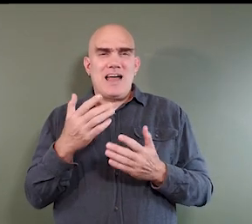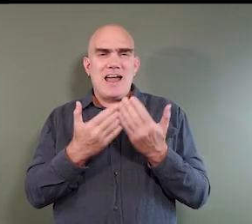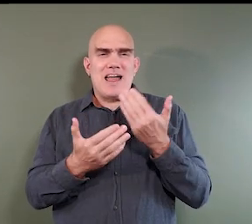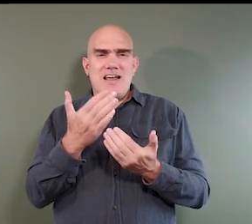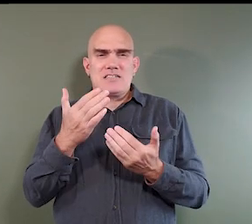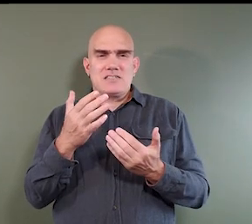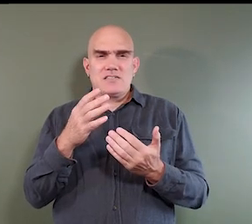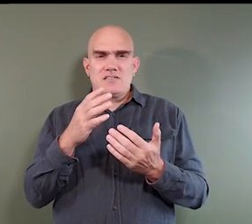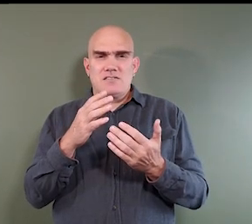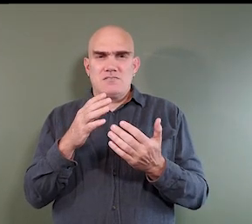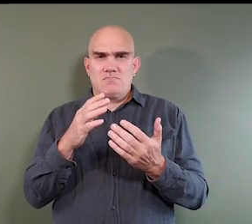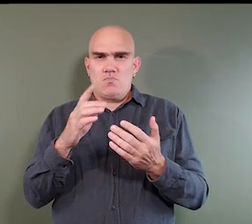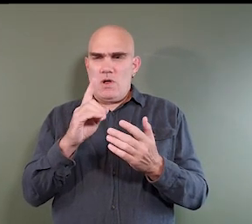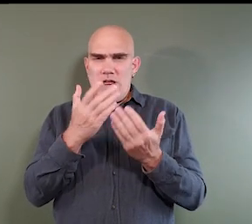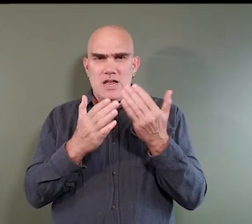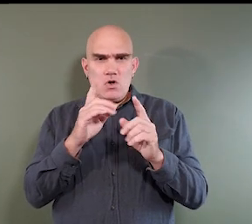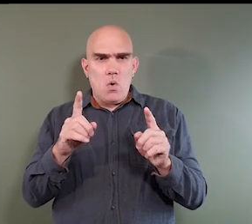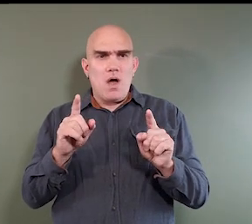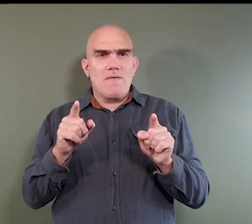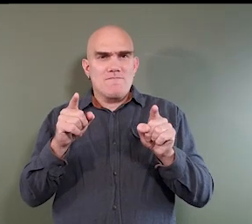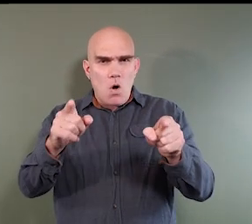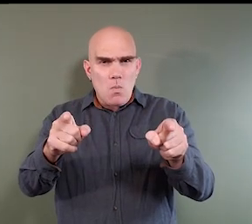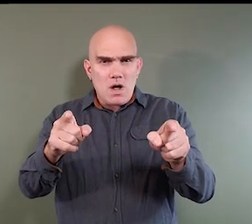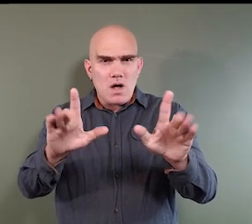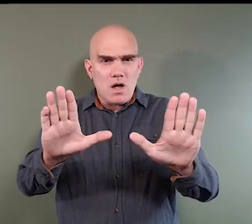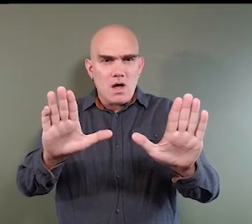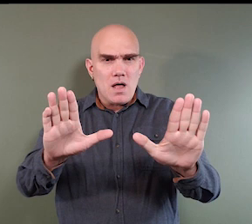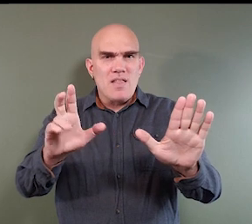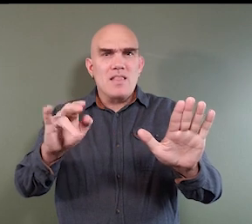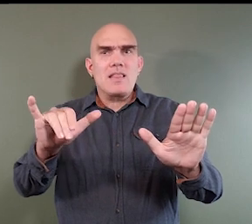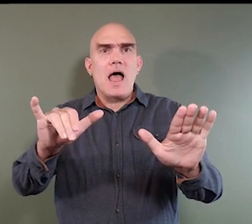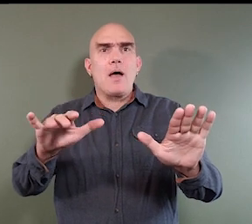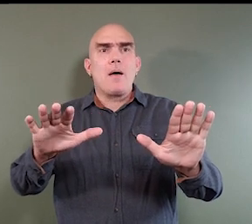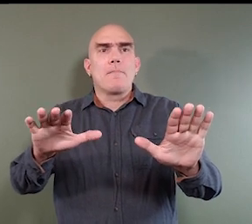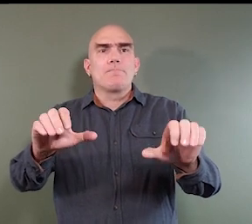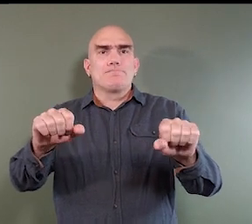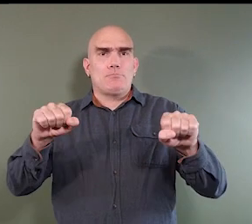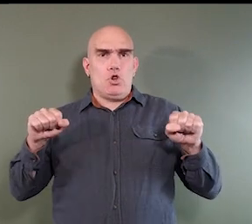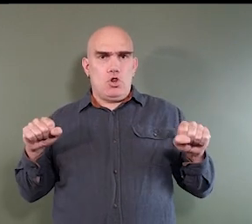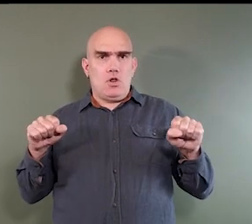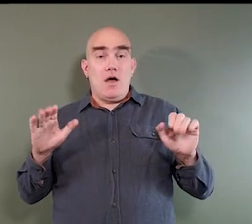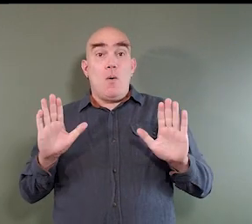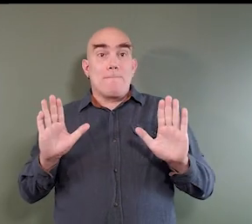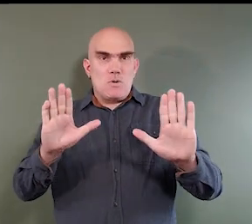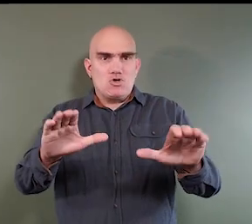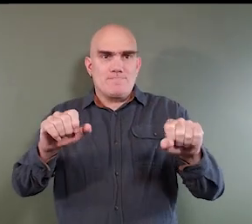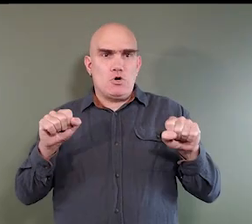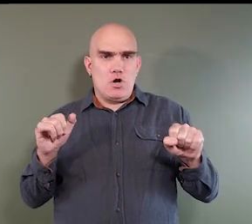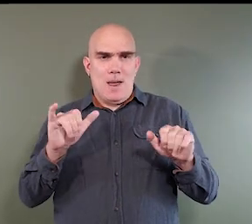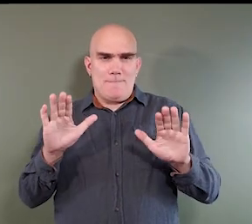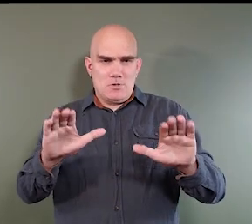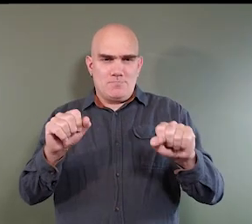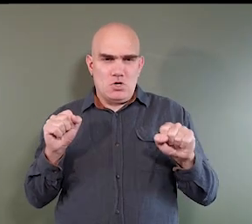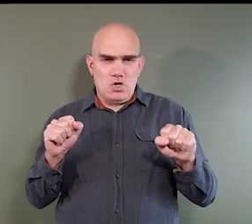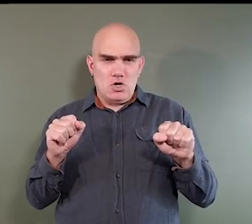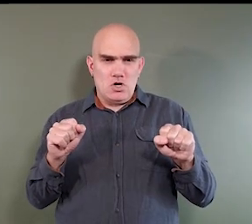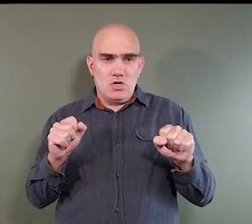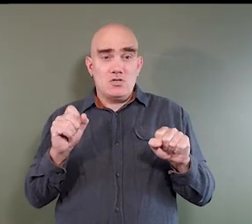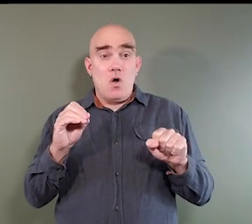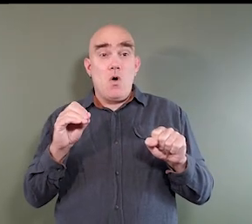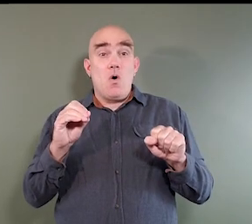and hands are gonna pull backwards. Close your fists at the very front and